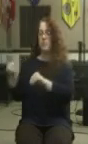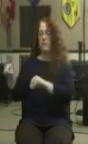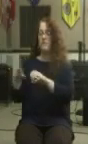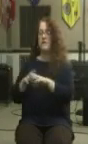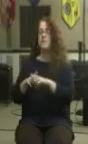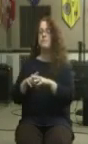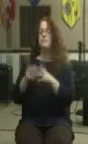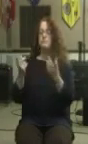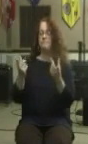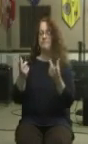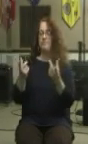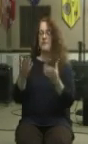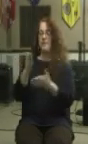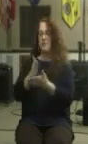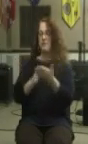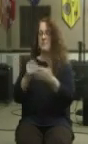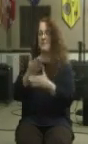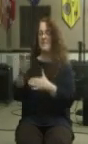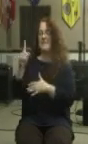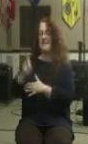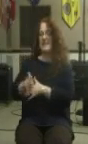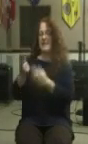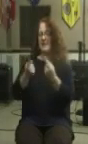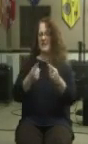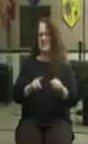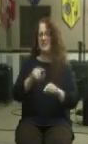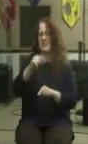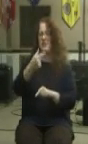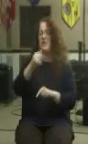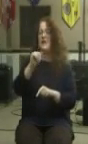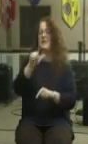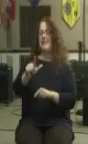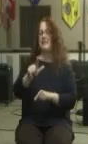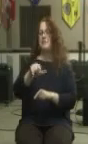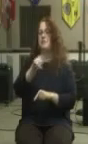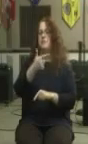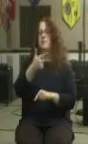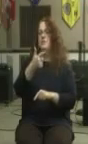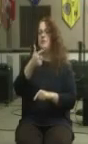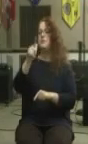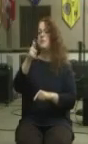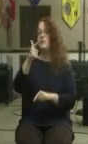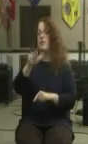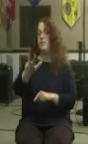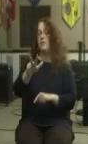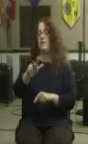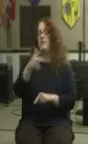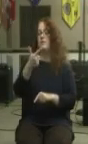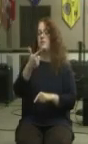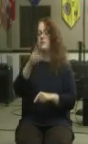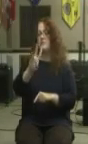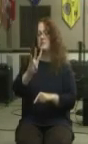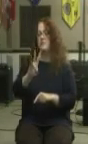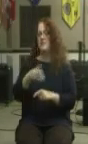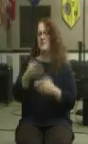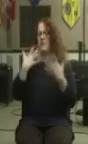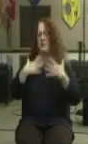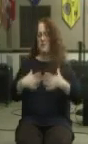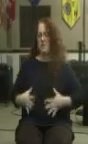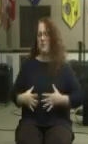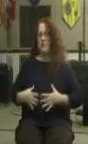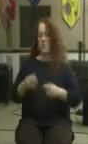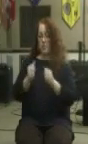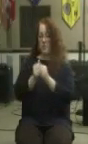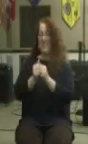God doing what God wants to do. But this is some of the things that need to happen. Galatians 3, 27. For all of you who were baptized